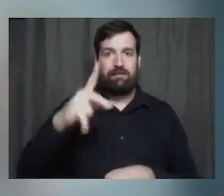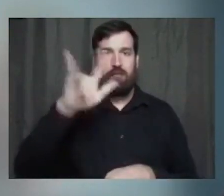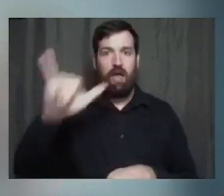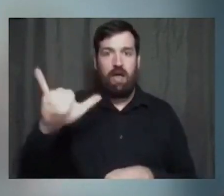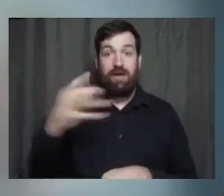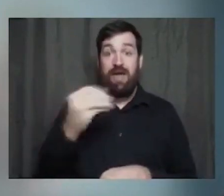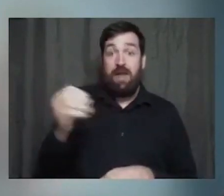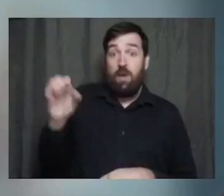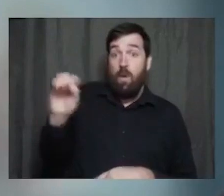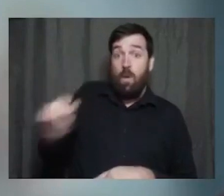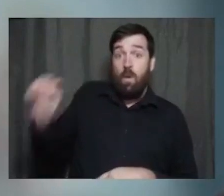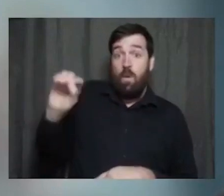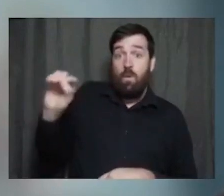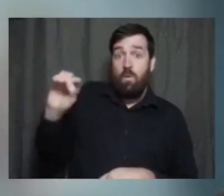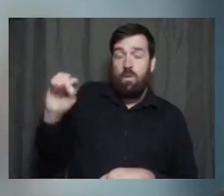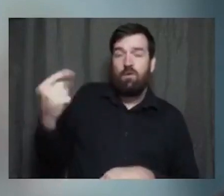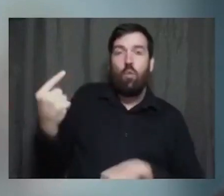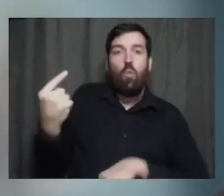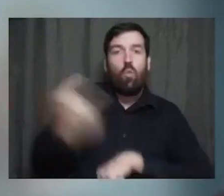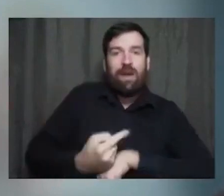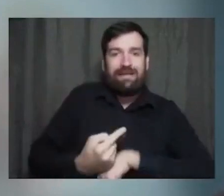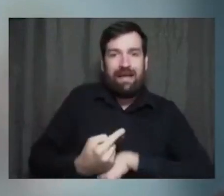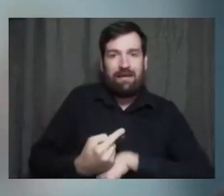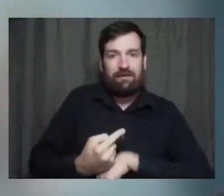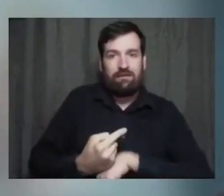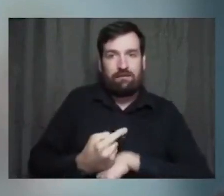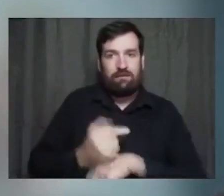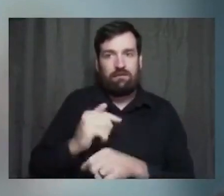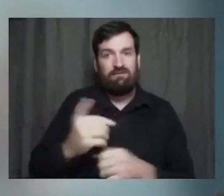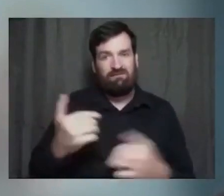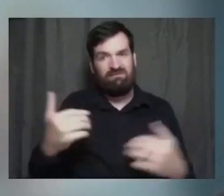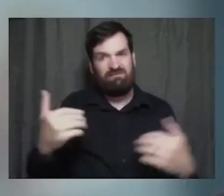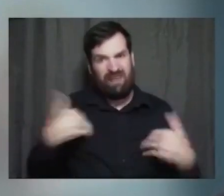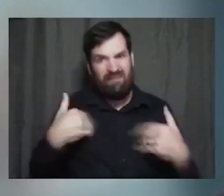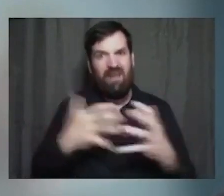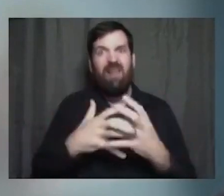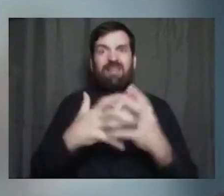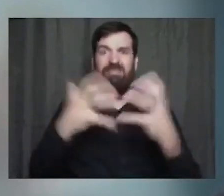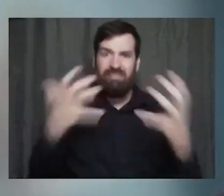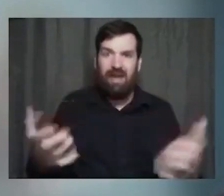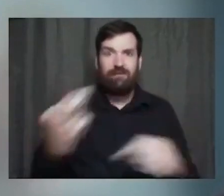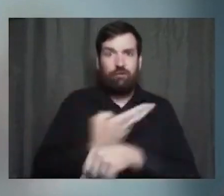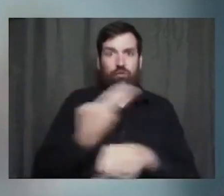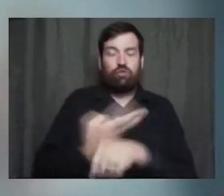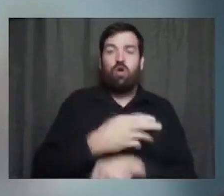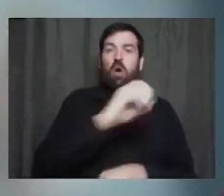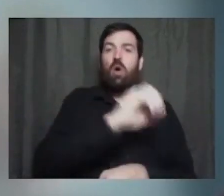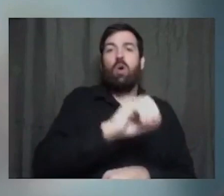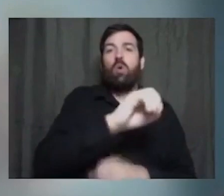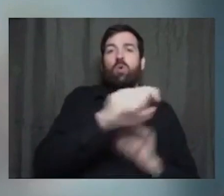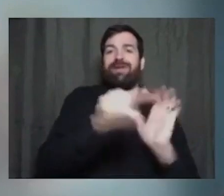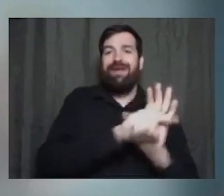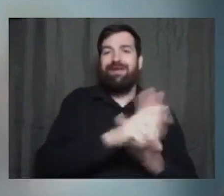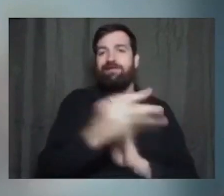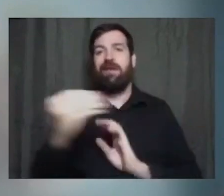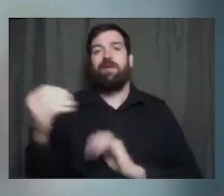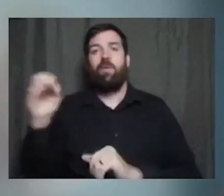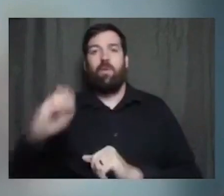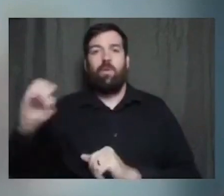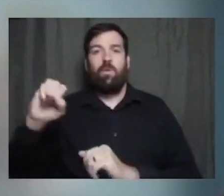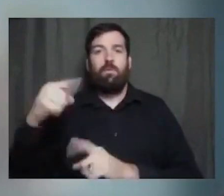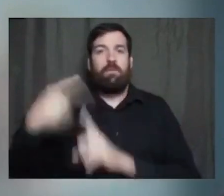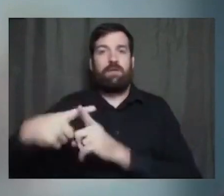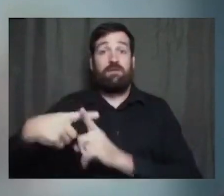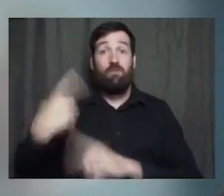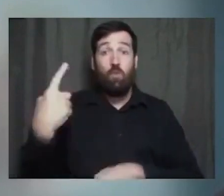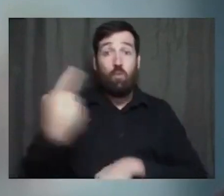is incredibly critical because, as you know, we go through a lot of O-neg. We go through a lot of O-pos as well. So 1-day supply of that is